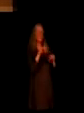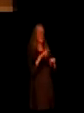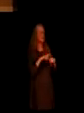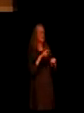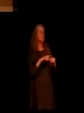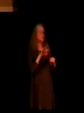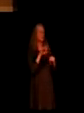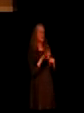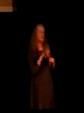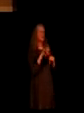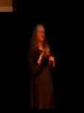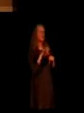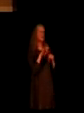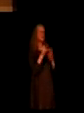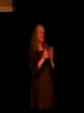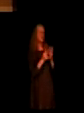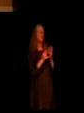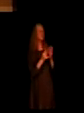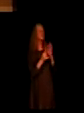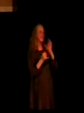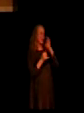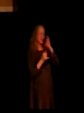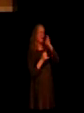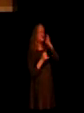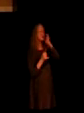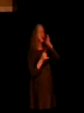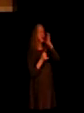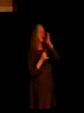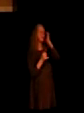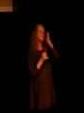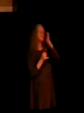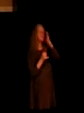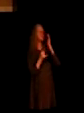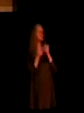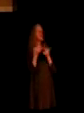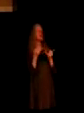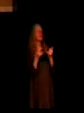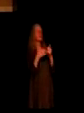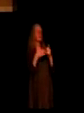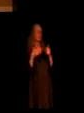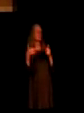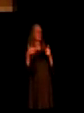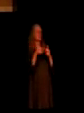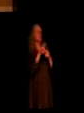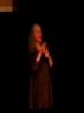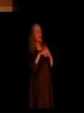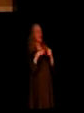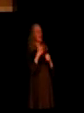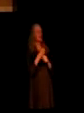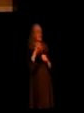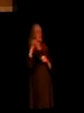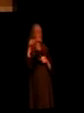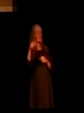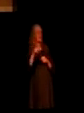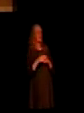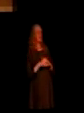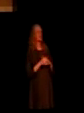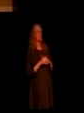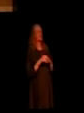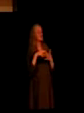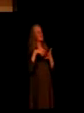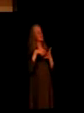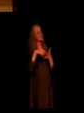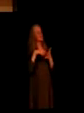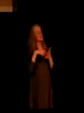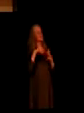And one of the things that's been very clear to me over the last 30 years is we could have never done the global